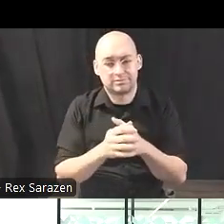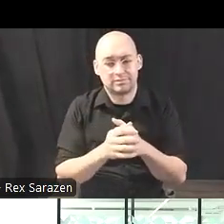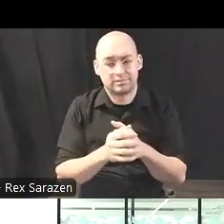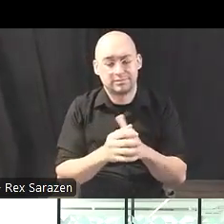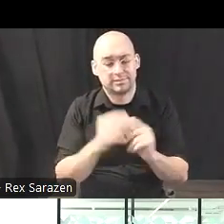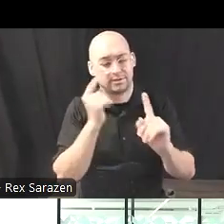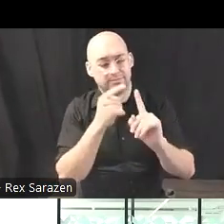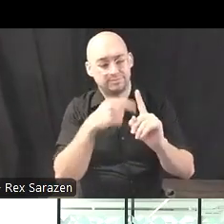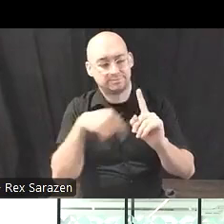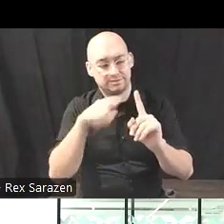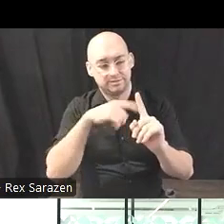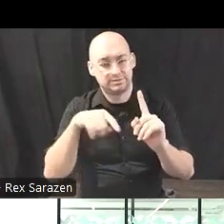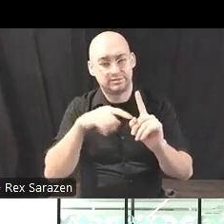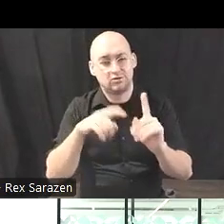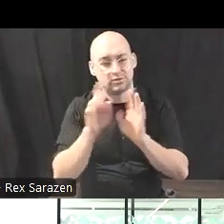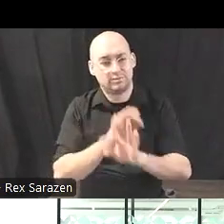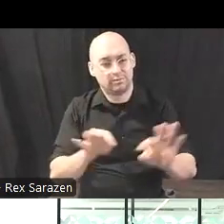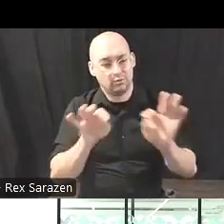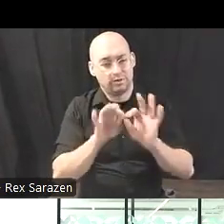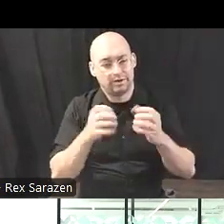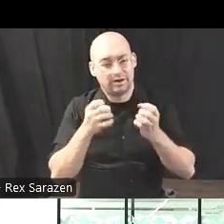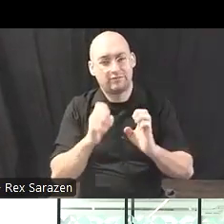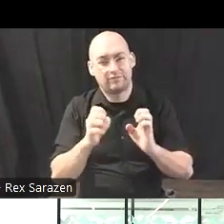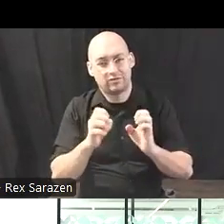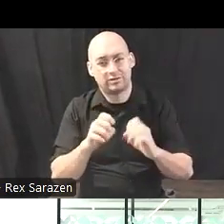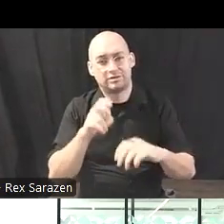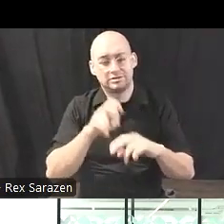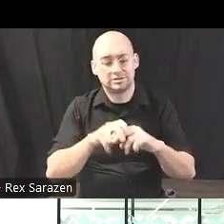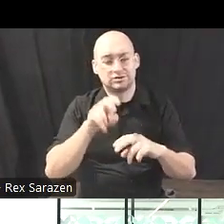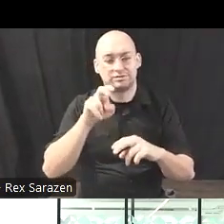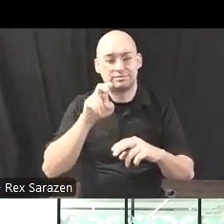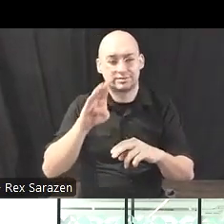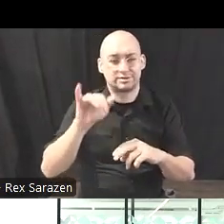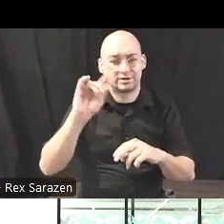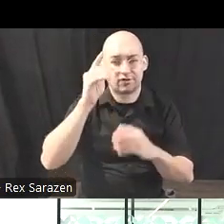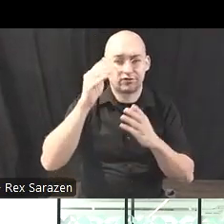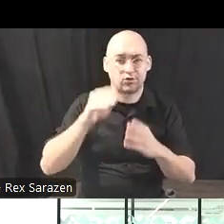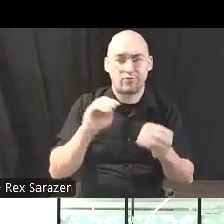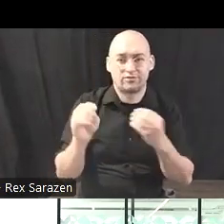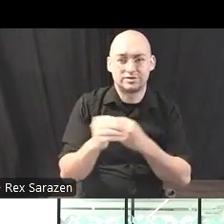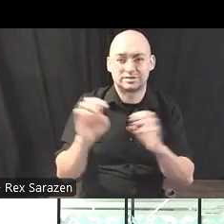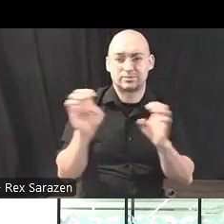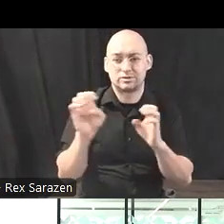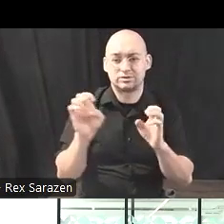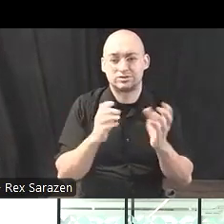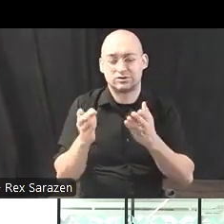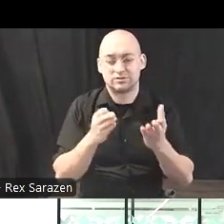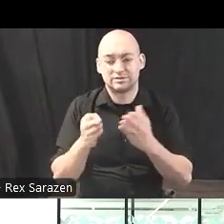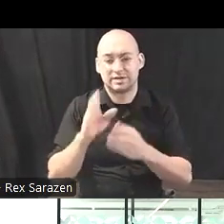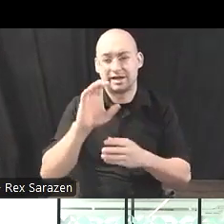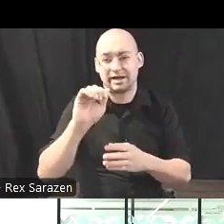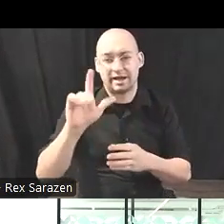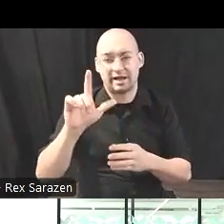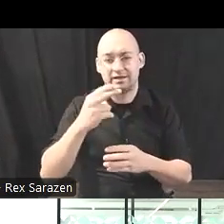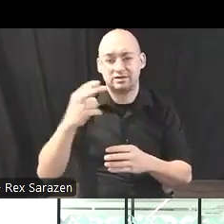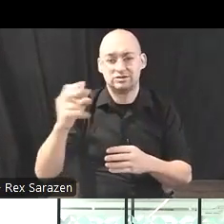force. This is a really important effort that's chaired by both the Governor's Office of Emergency Services and Cal HHS, and it